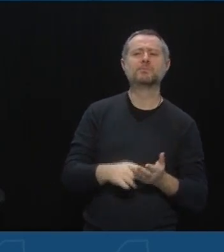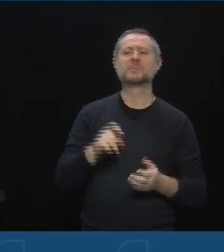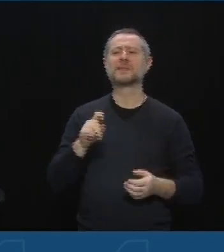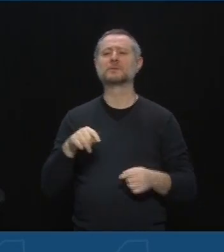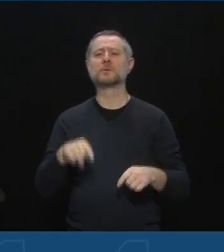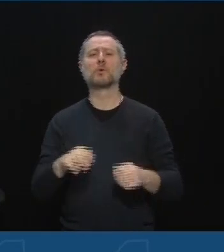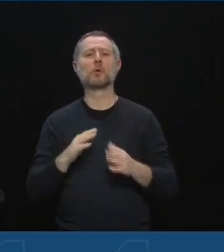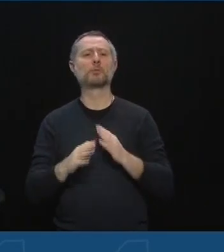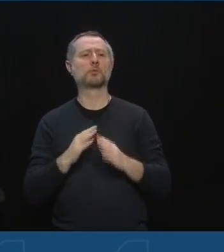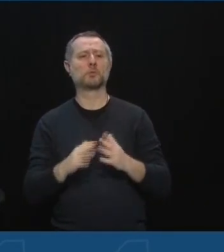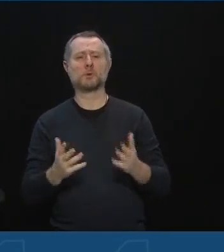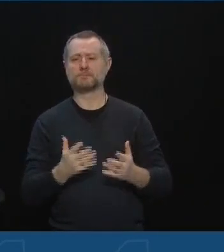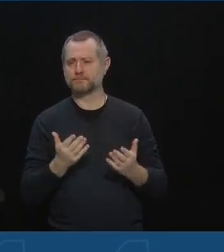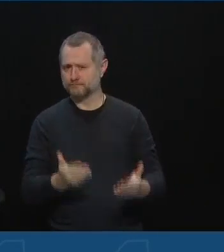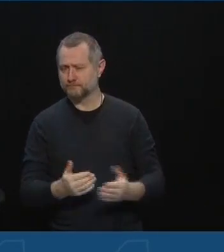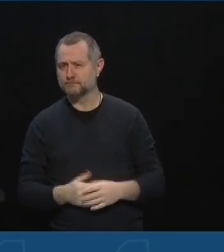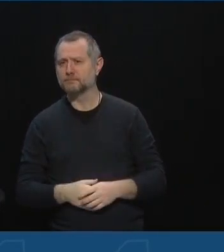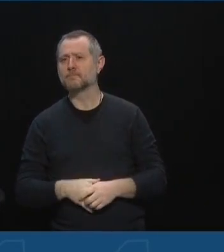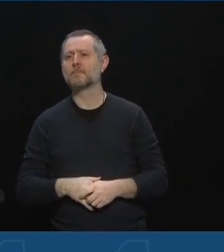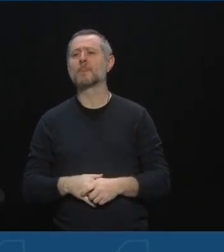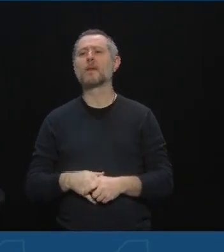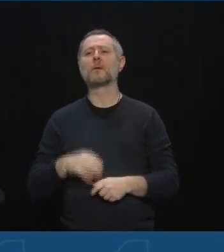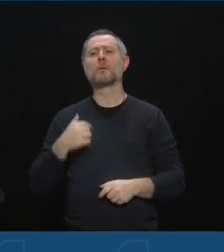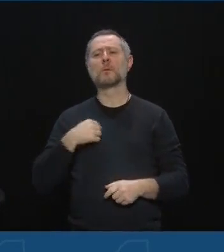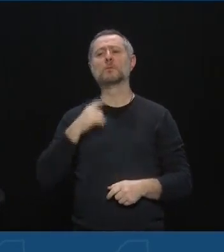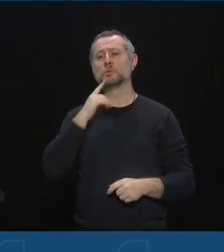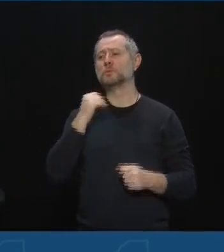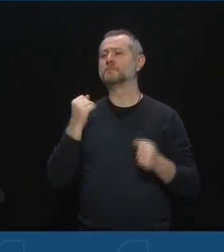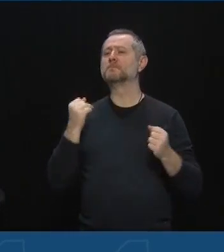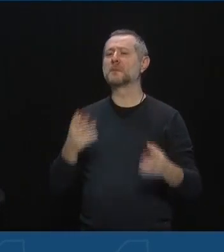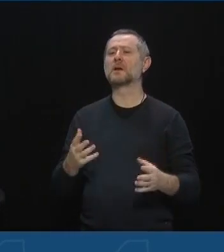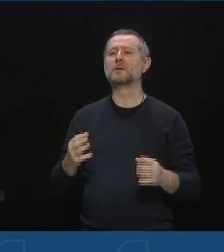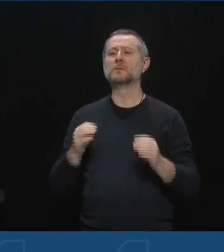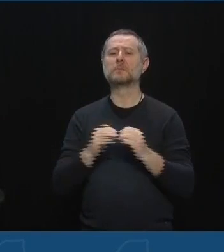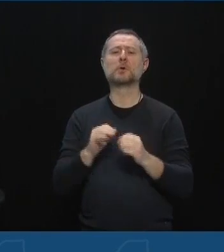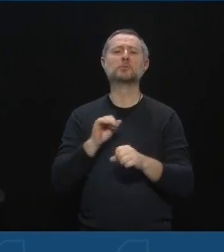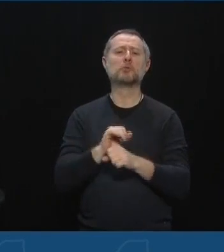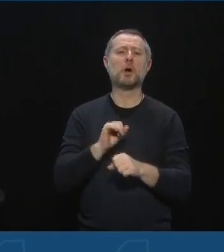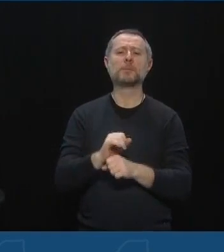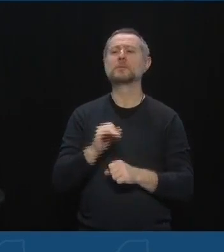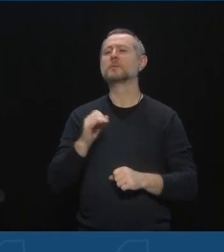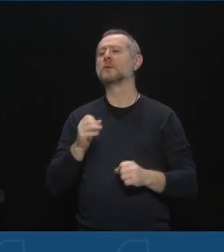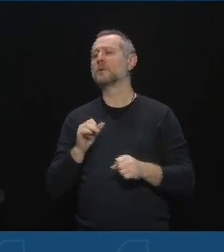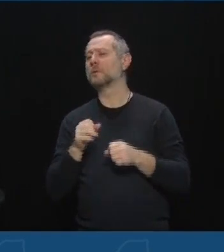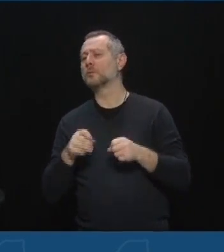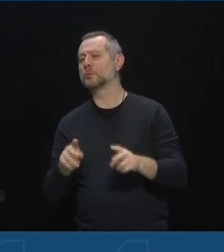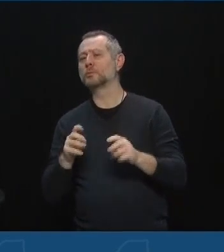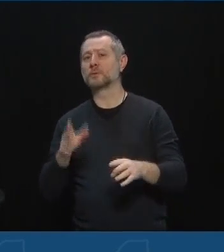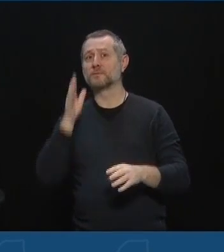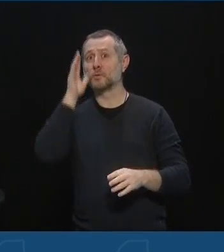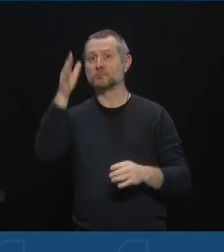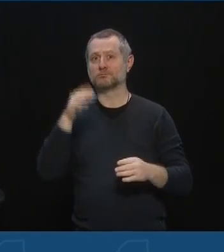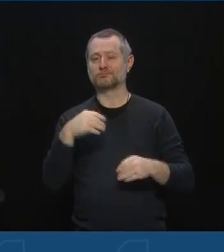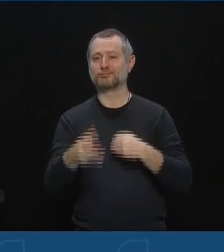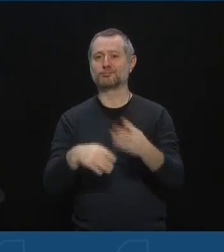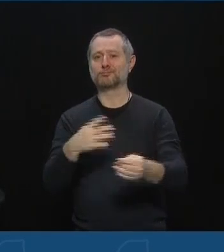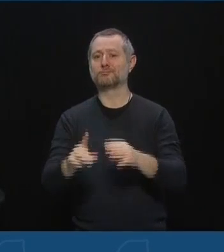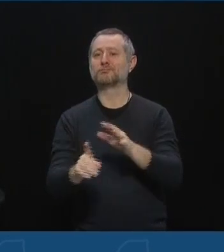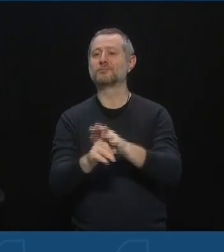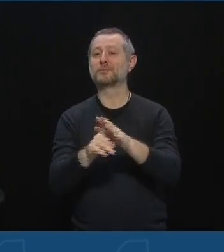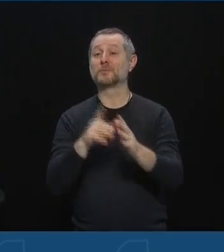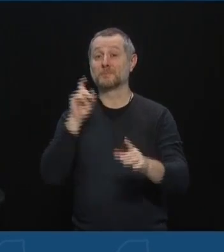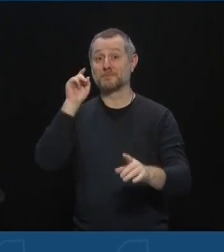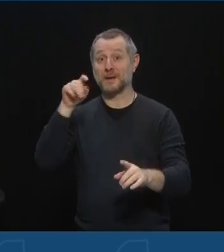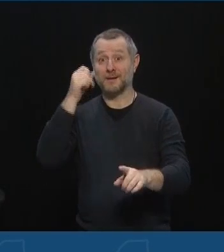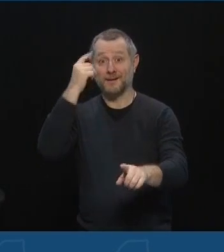and focused on the fact that there were going to be so many more jobs and opportunities coming, but we would need to have a very